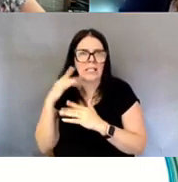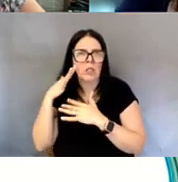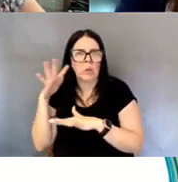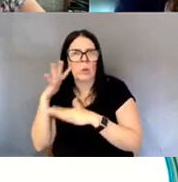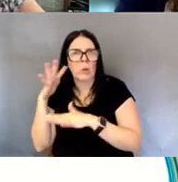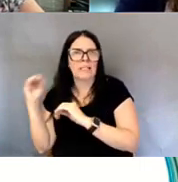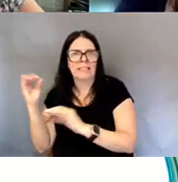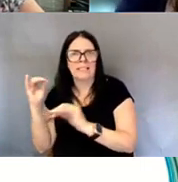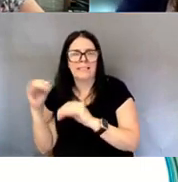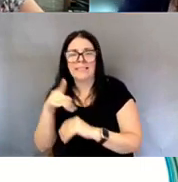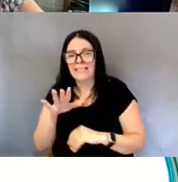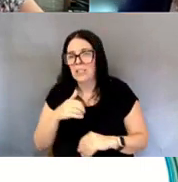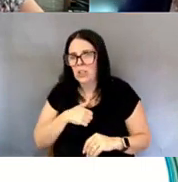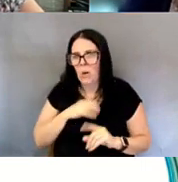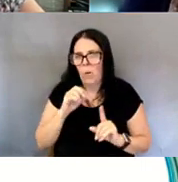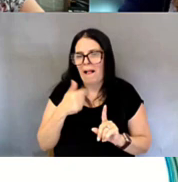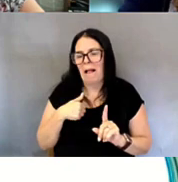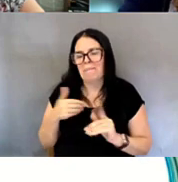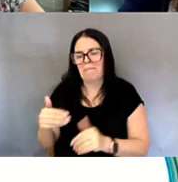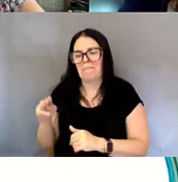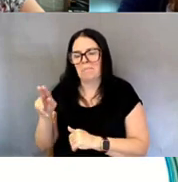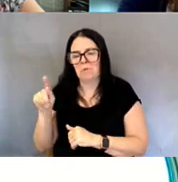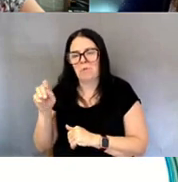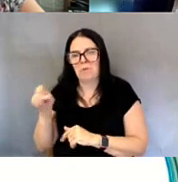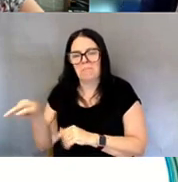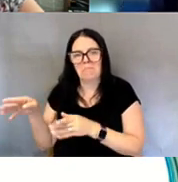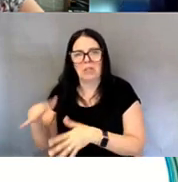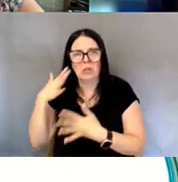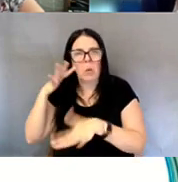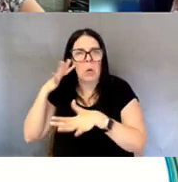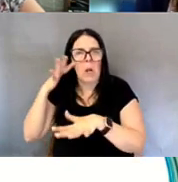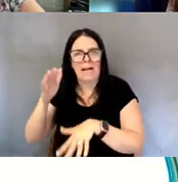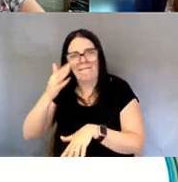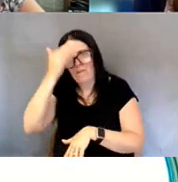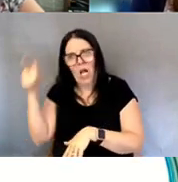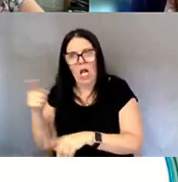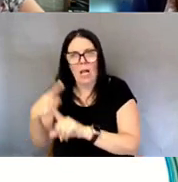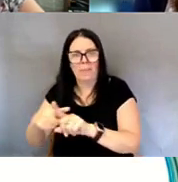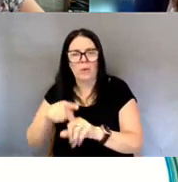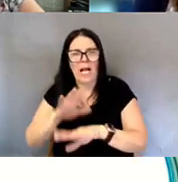the. Sorry, Olga, I just muted. No problem. So